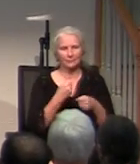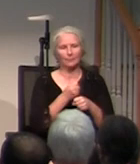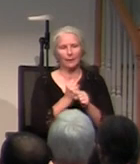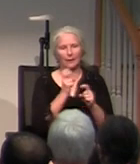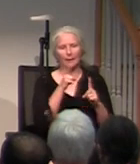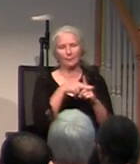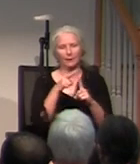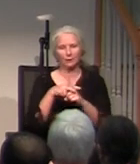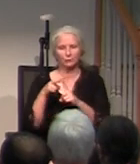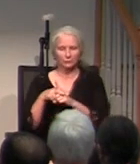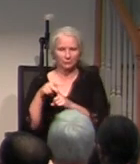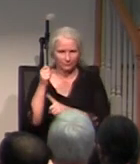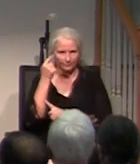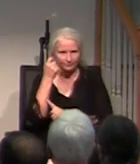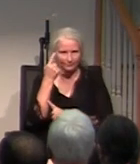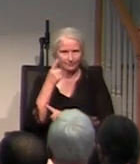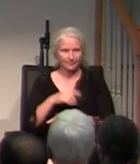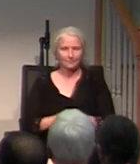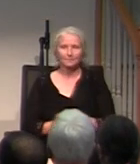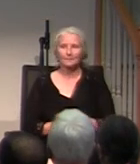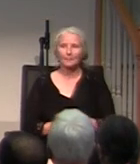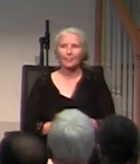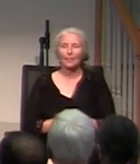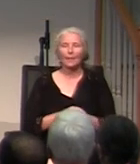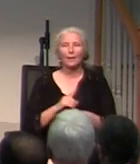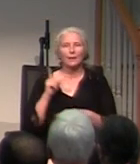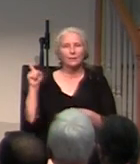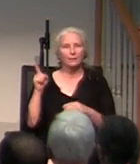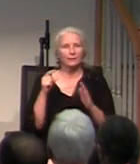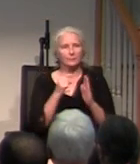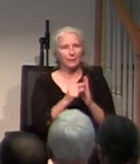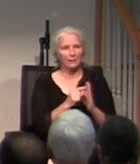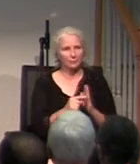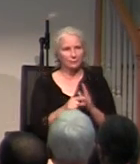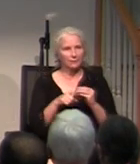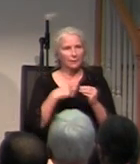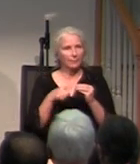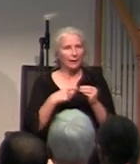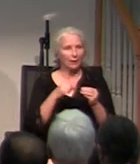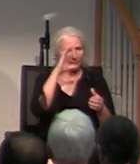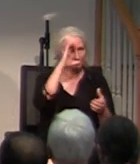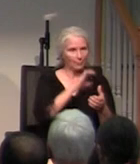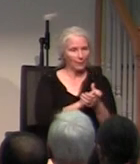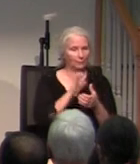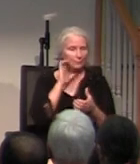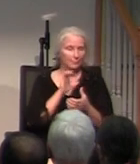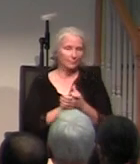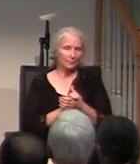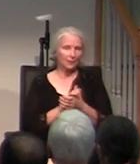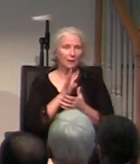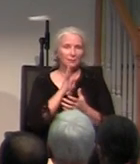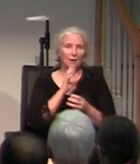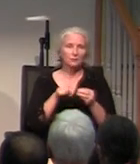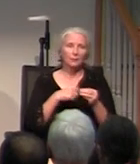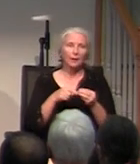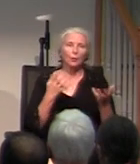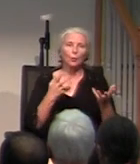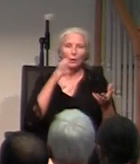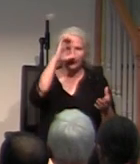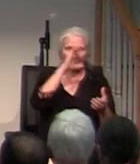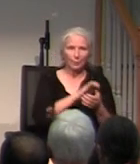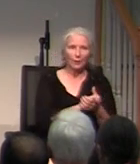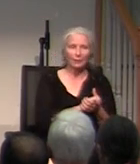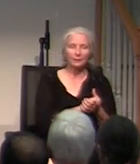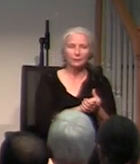In many of these bridegroom and bride passages, there's an interruption of what God desires, what the bridegroom desires and expects.